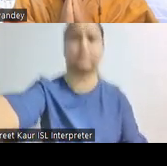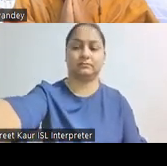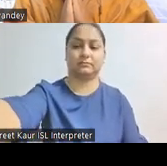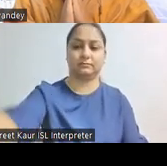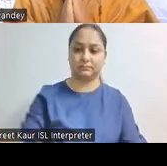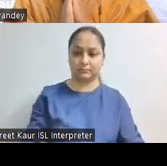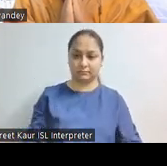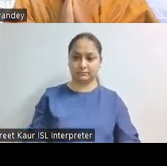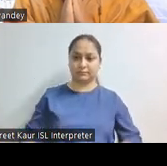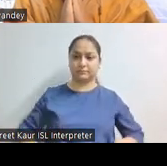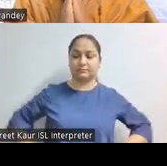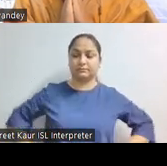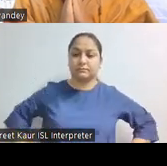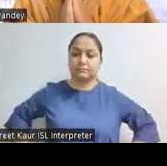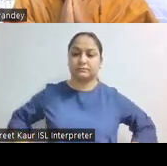Sankirtanalapinim